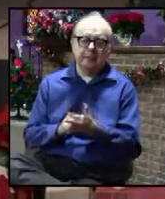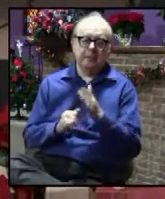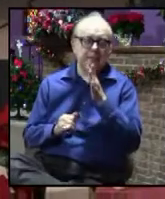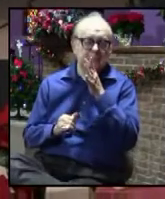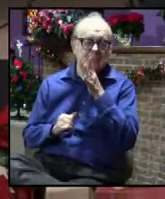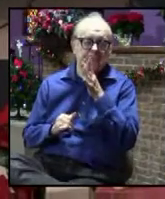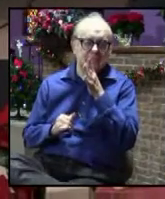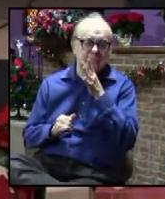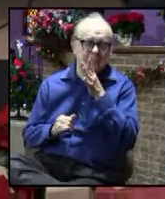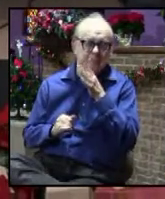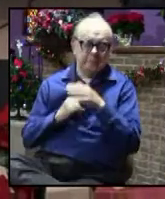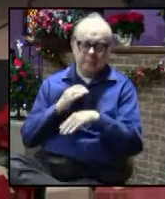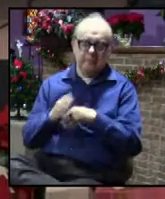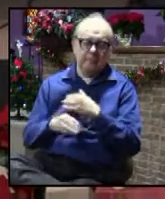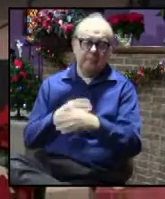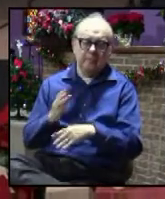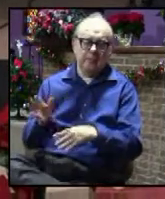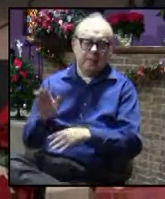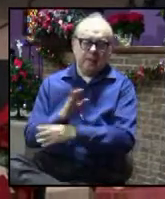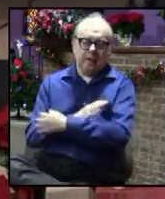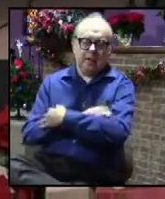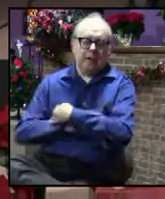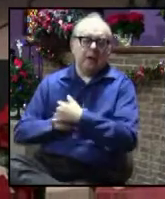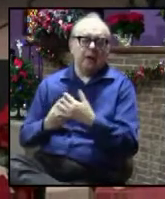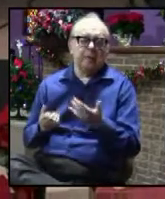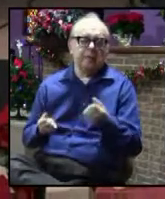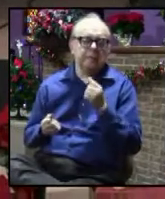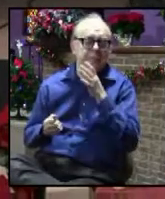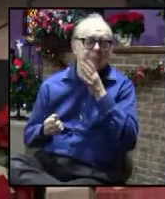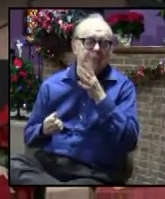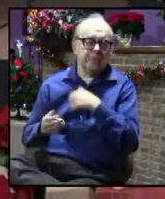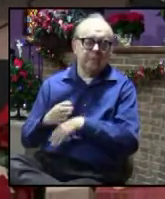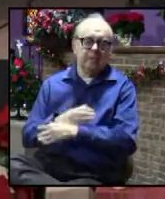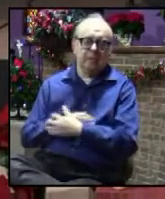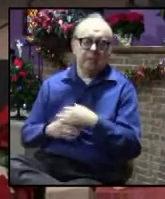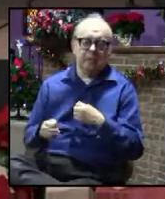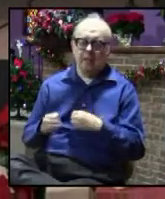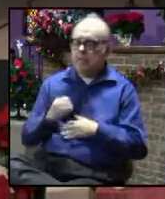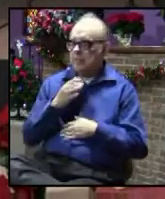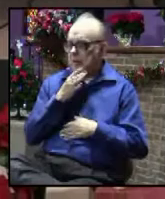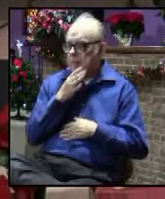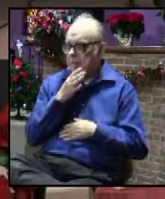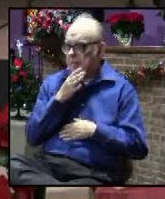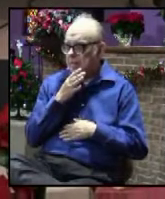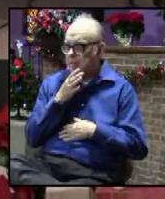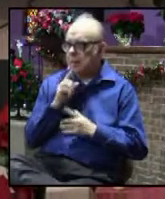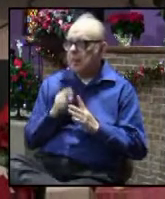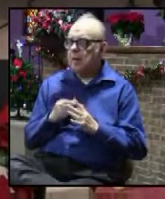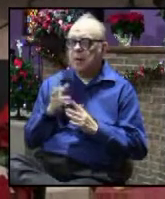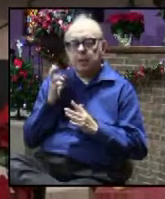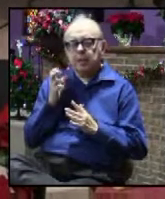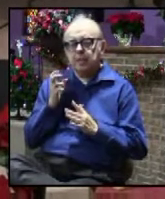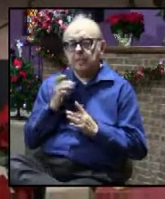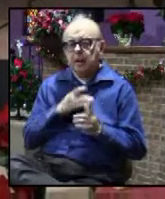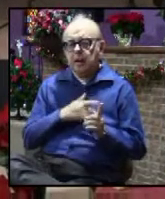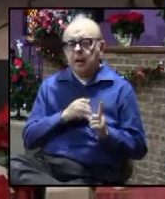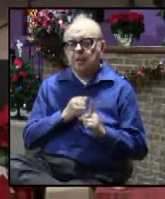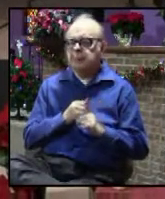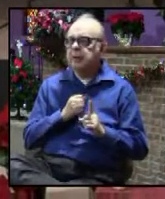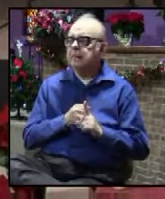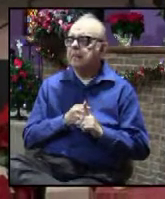mother wrapped Him up in her arms, and she began to hear that